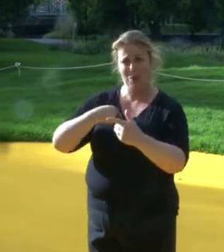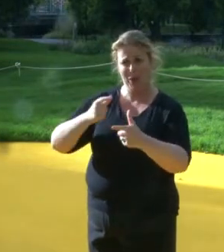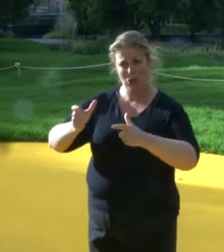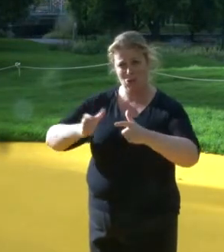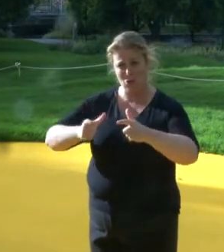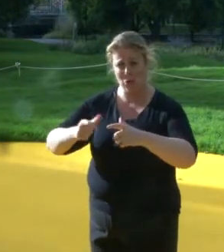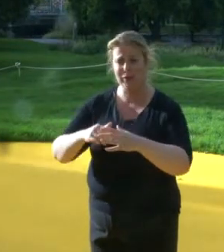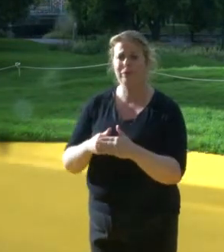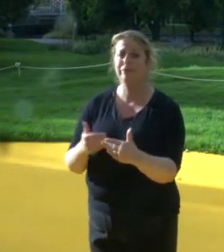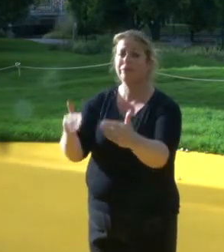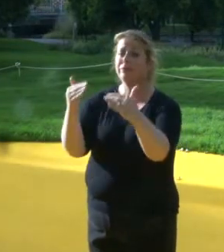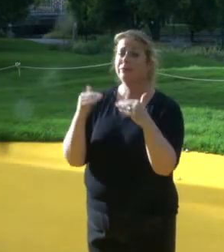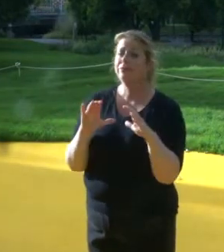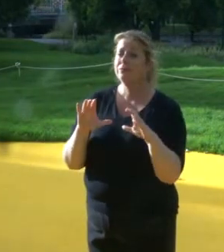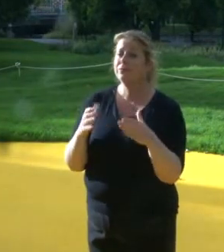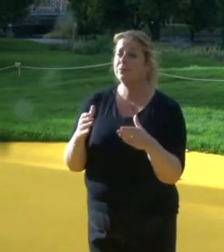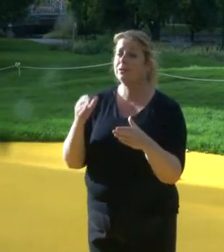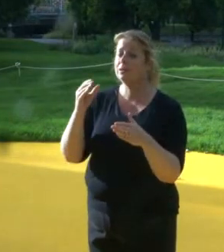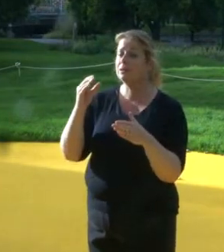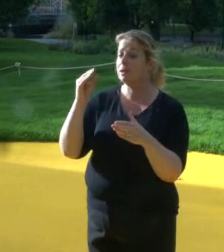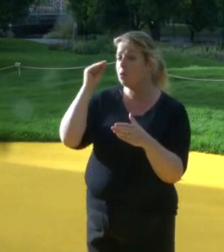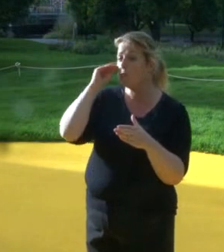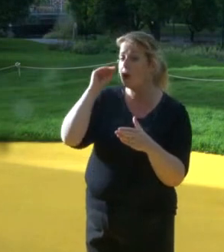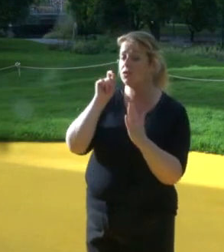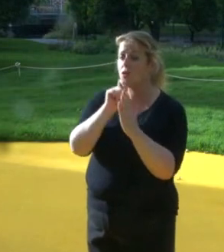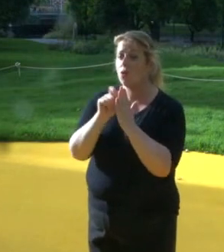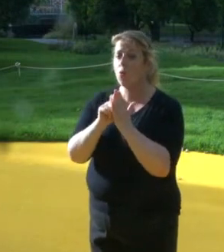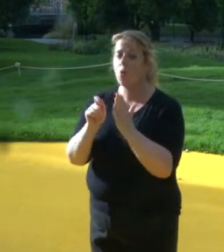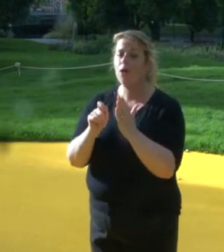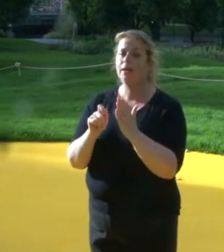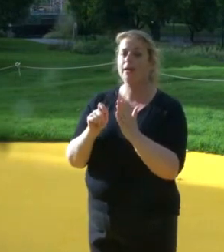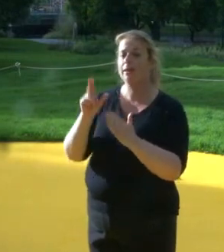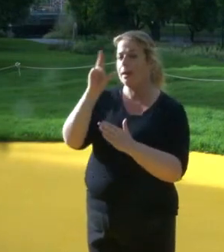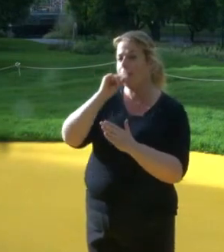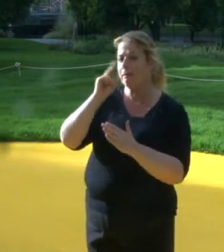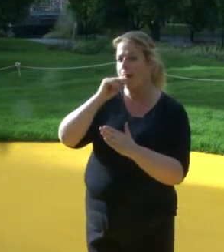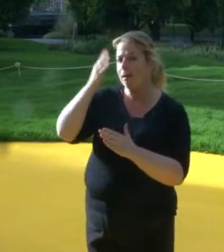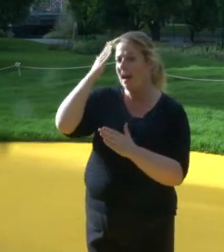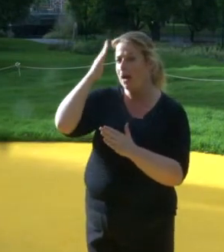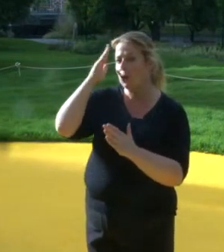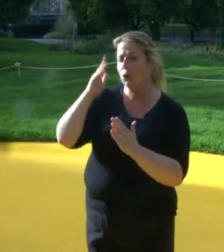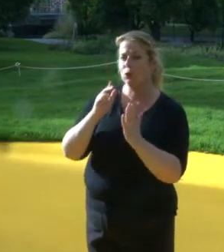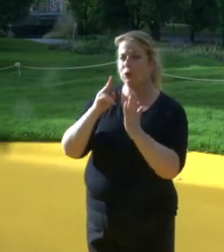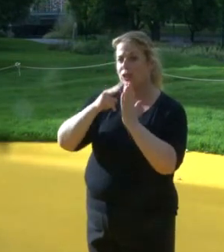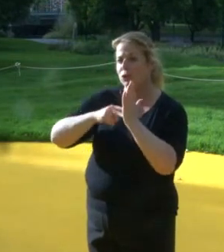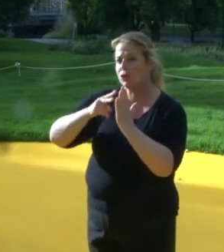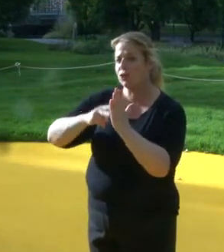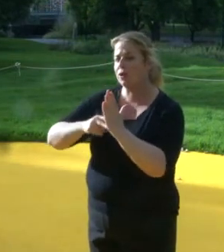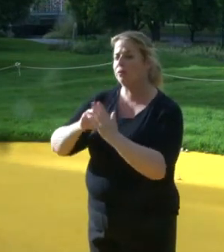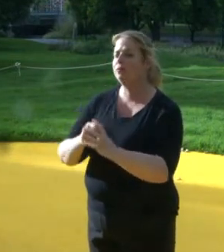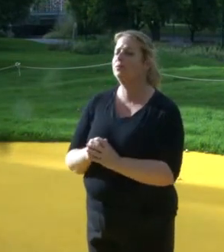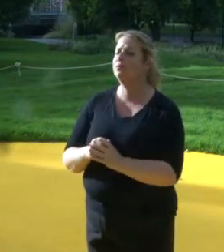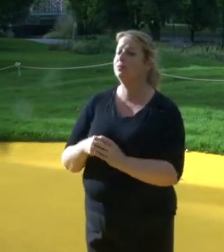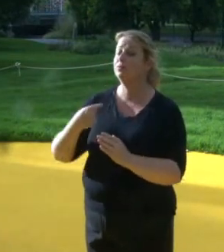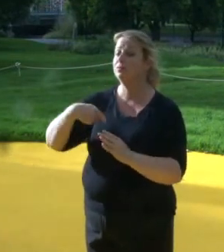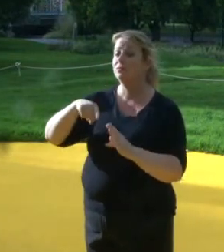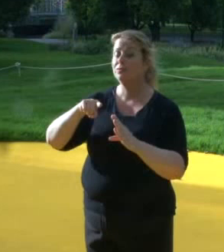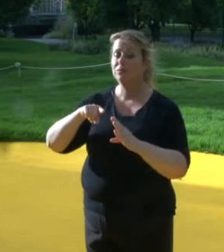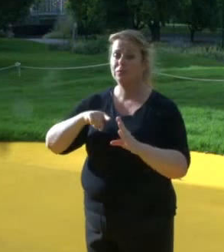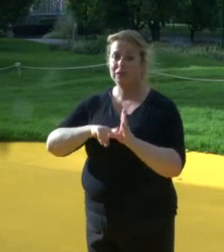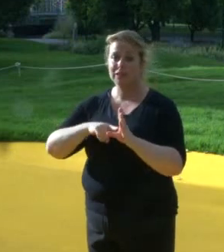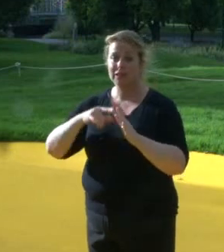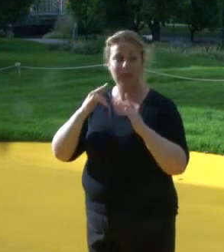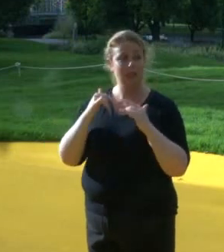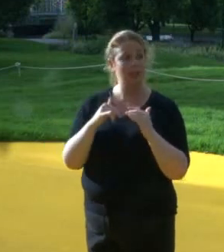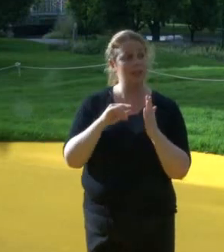next category is the prize for writing for YA for young adults. This year the judges were Zana